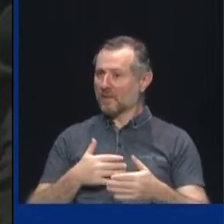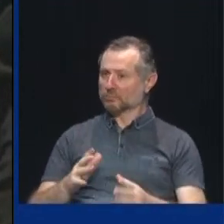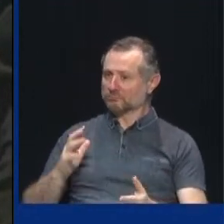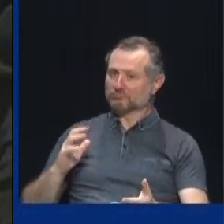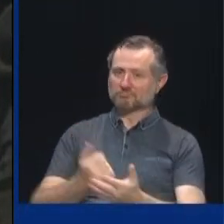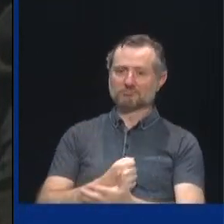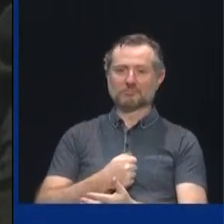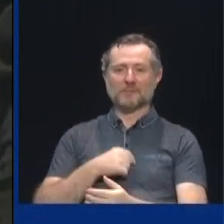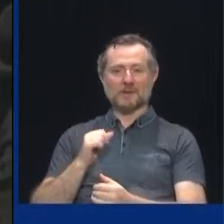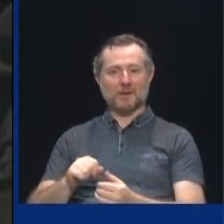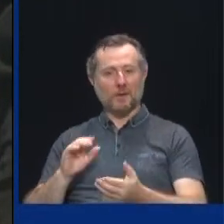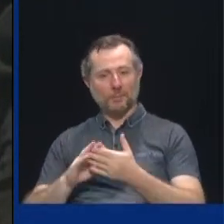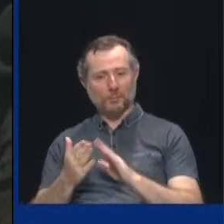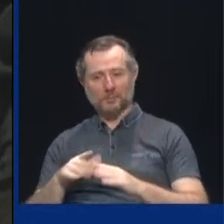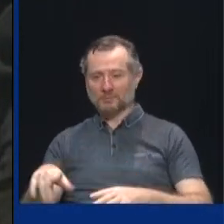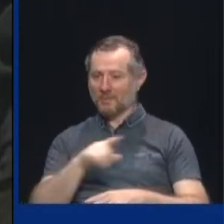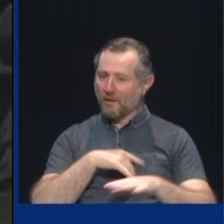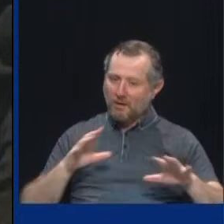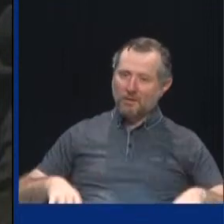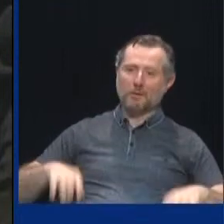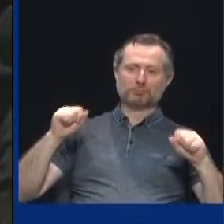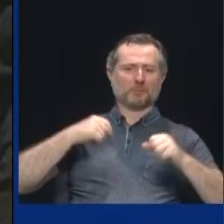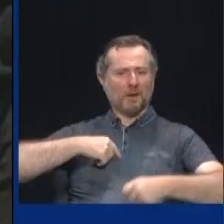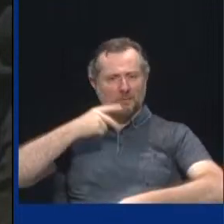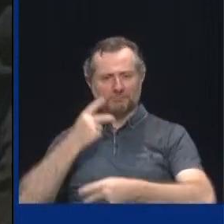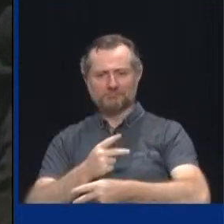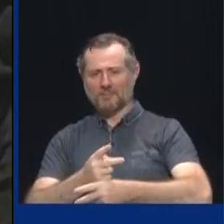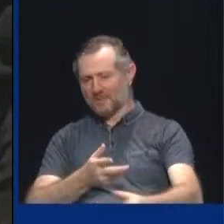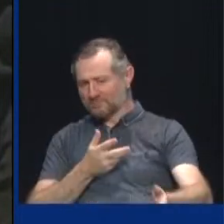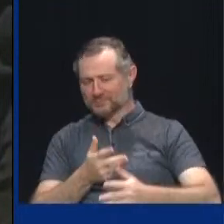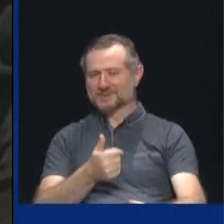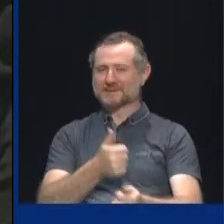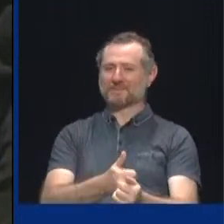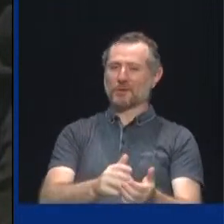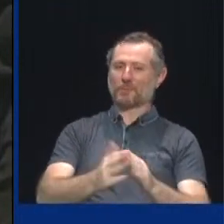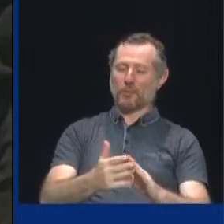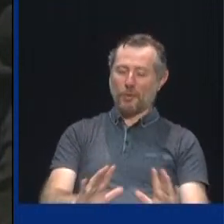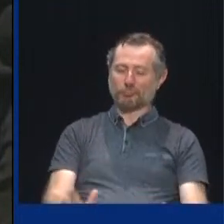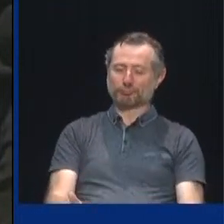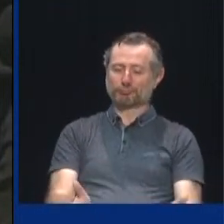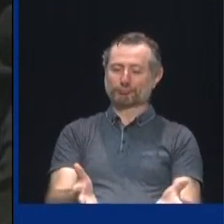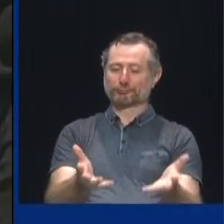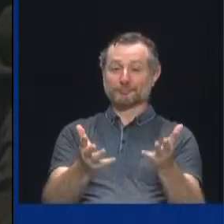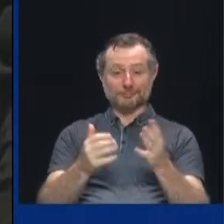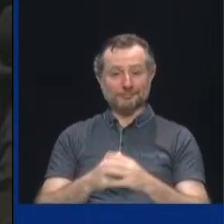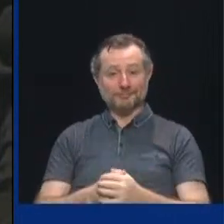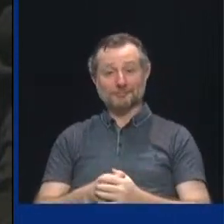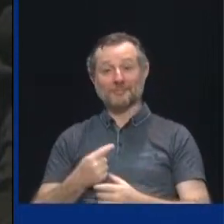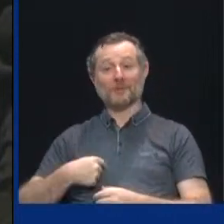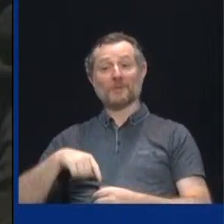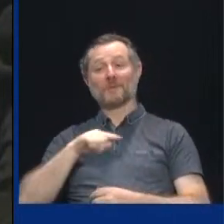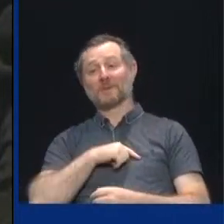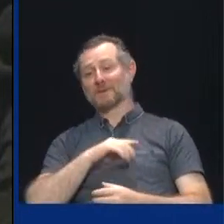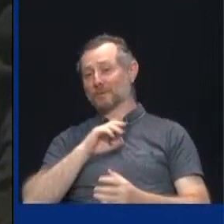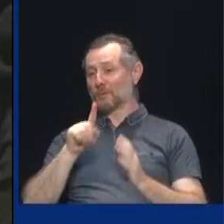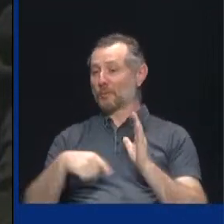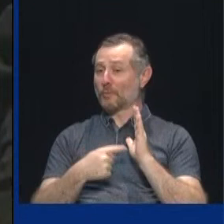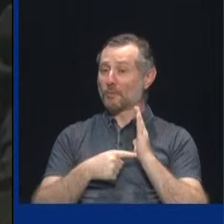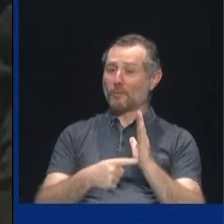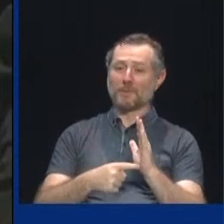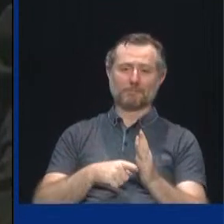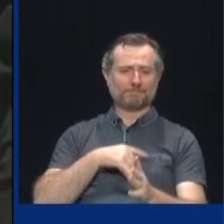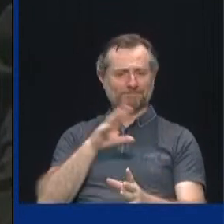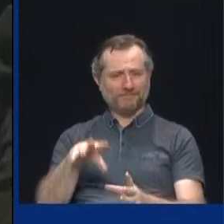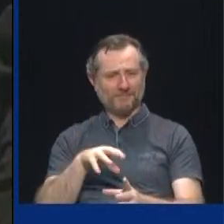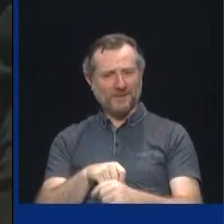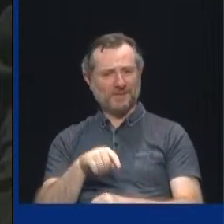taking care of community. Now, we all have a role to play in this critical final push. I'm going to call it the final push. We're